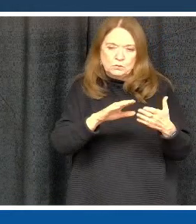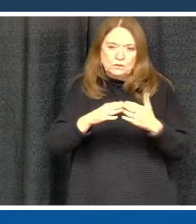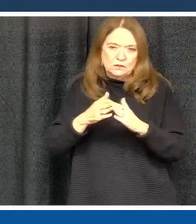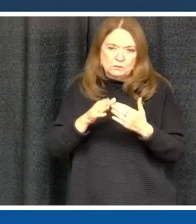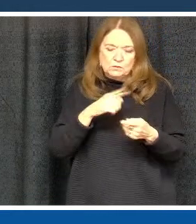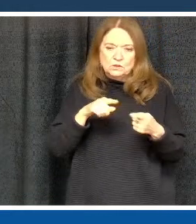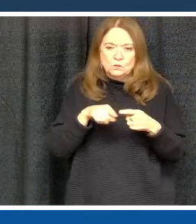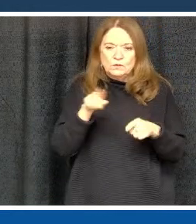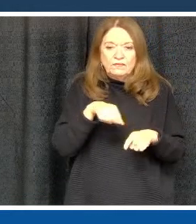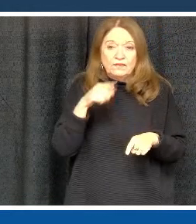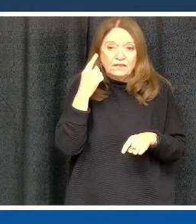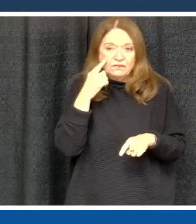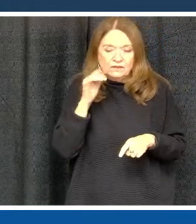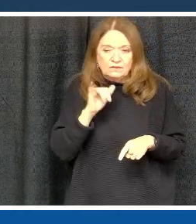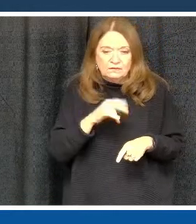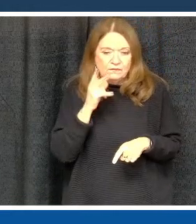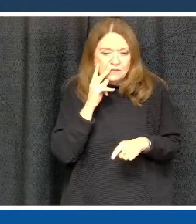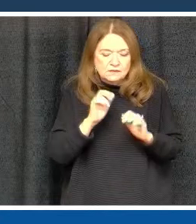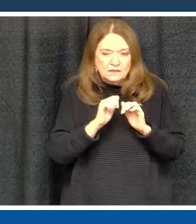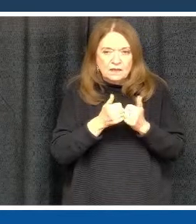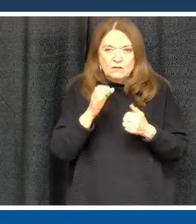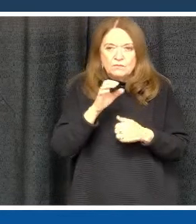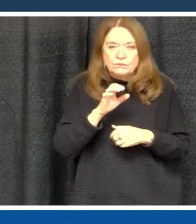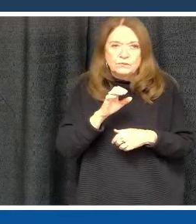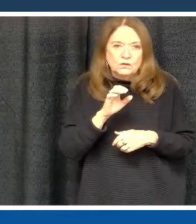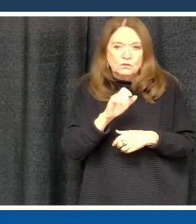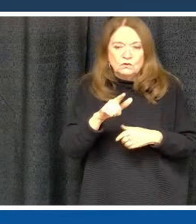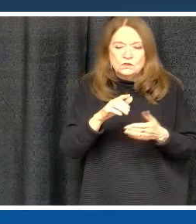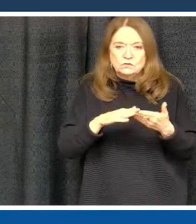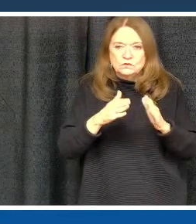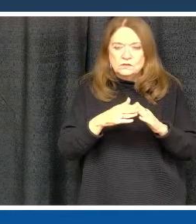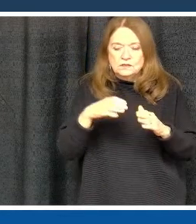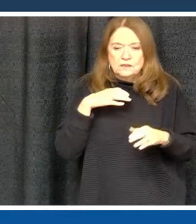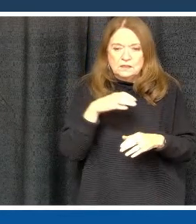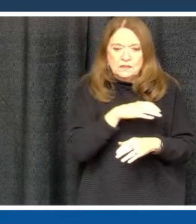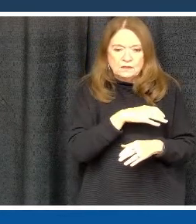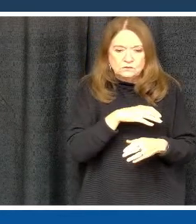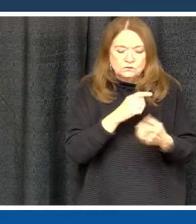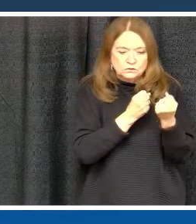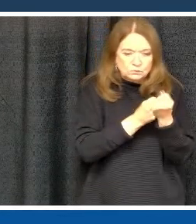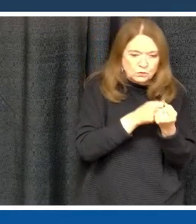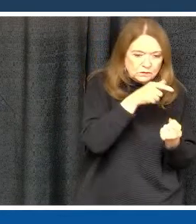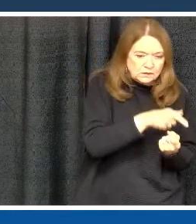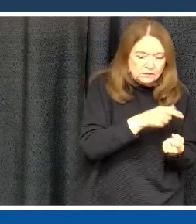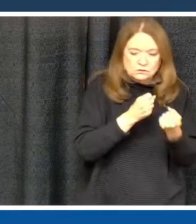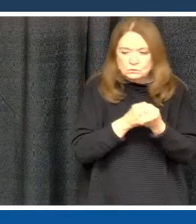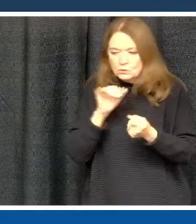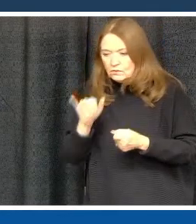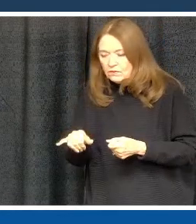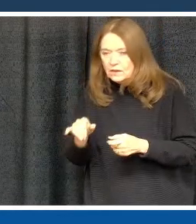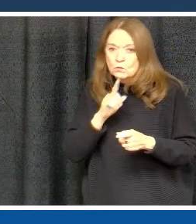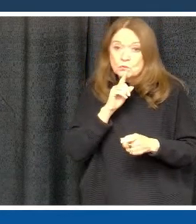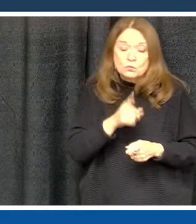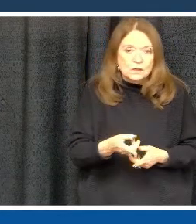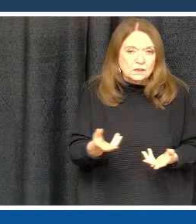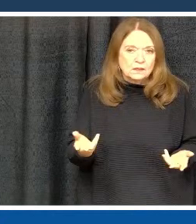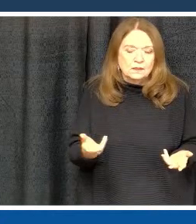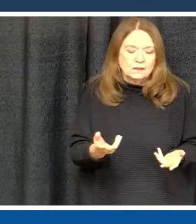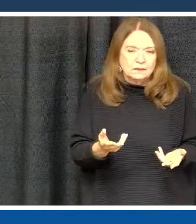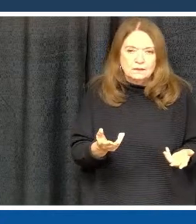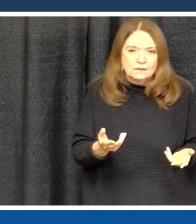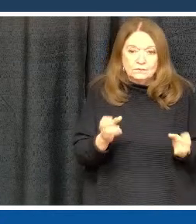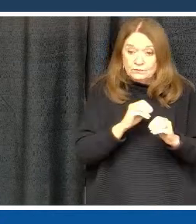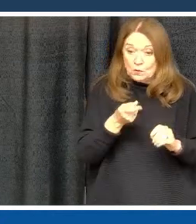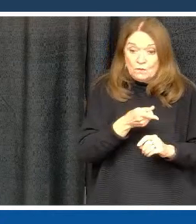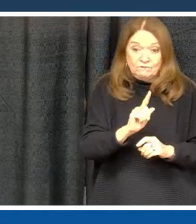when they think that they see how the Clarksville City Council stands one way or another? Well, really, no